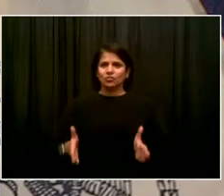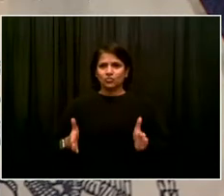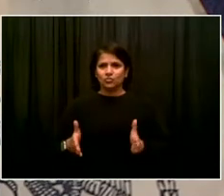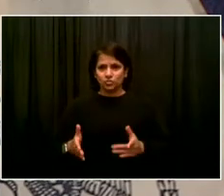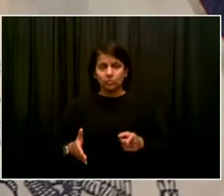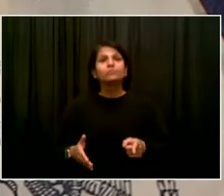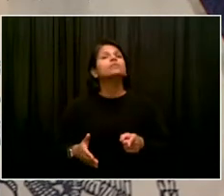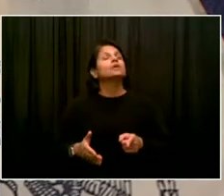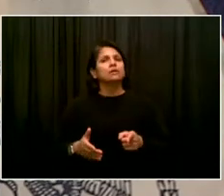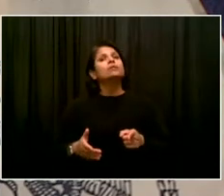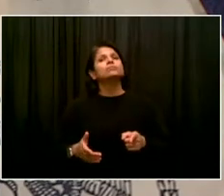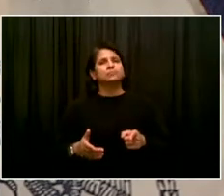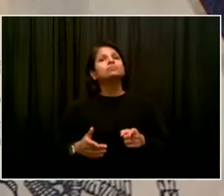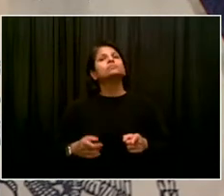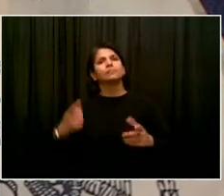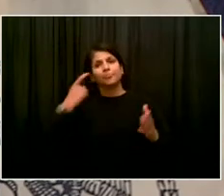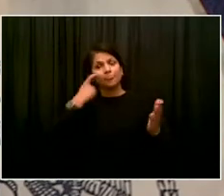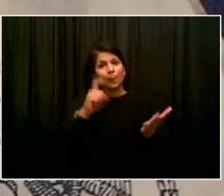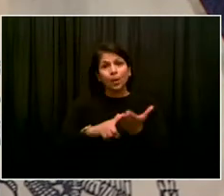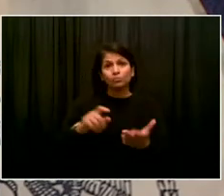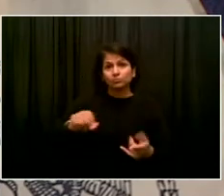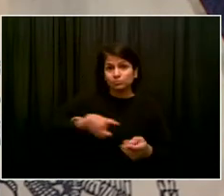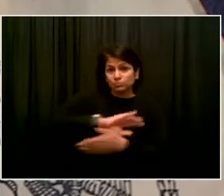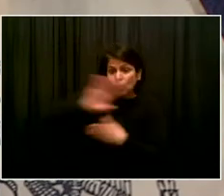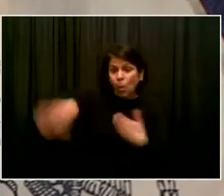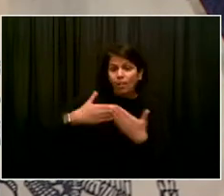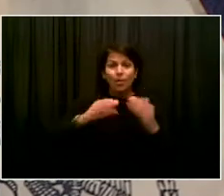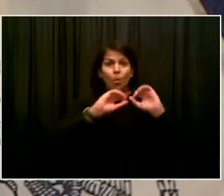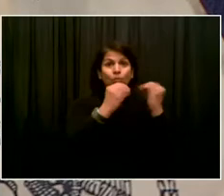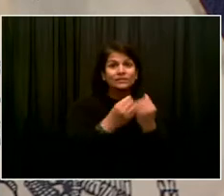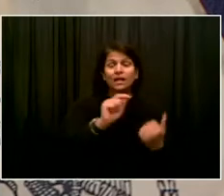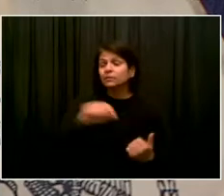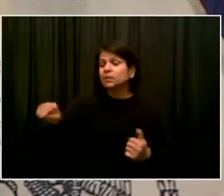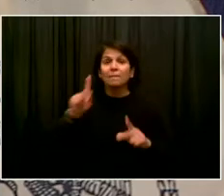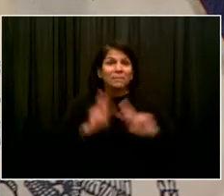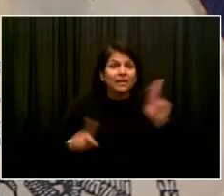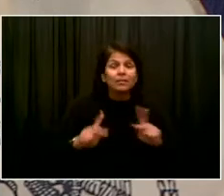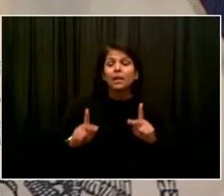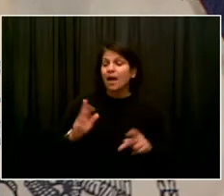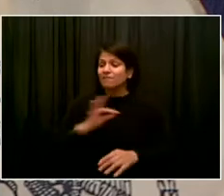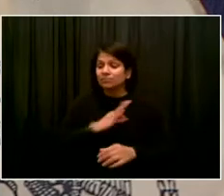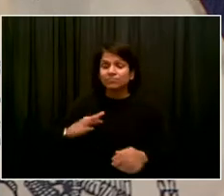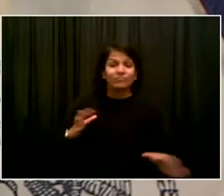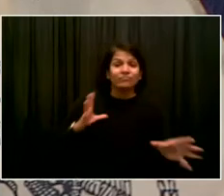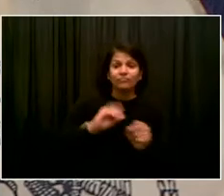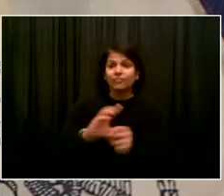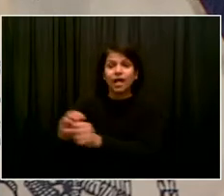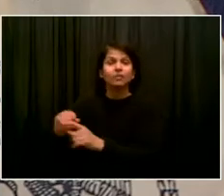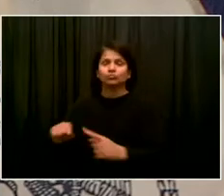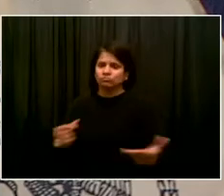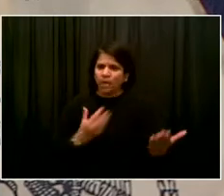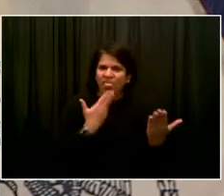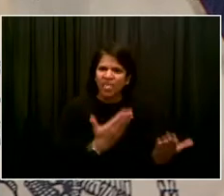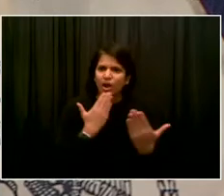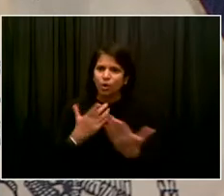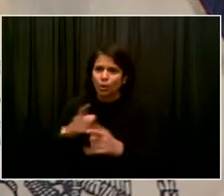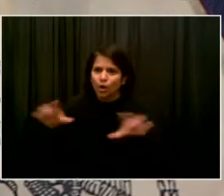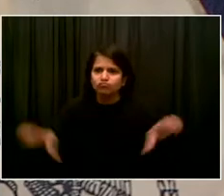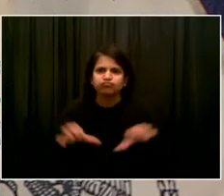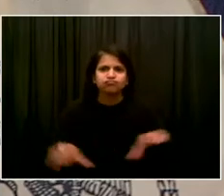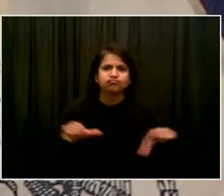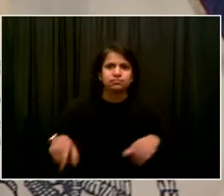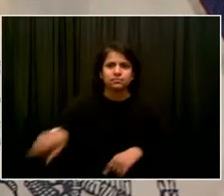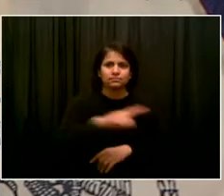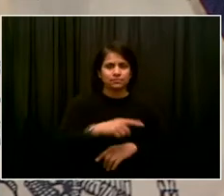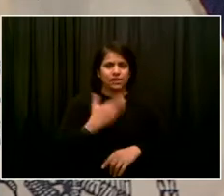management system, the Cure Violence movement. Special thanks also to those in city government for whom this has been a labor